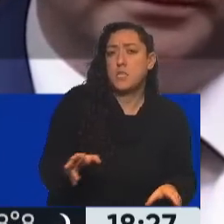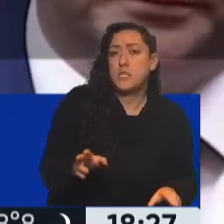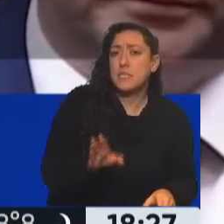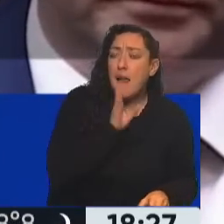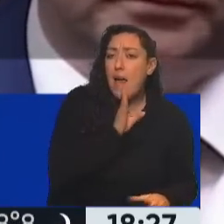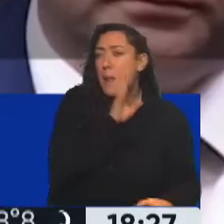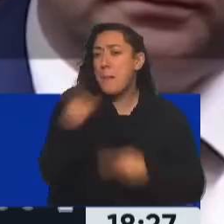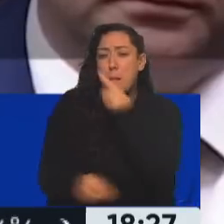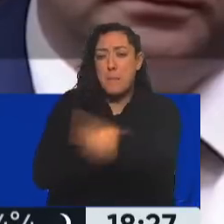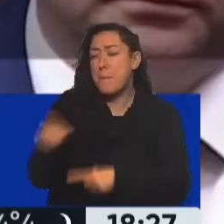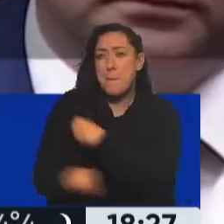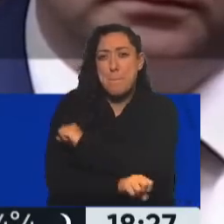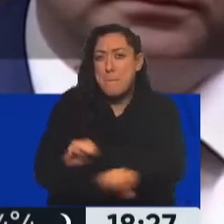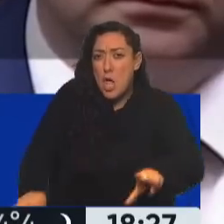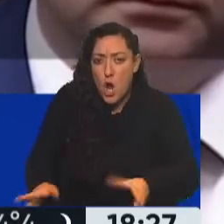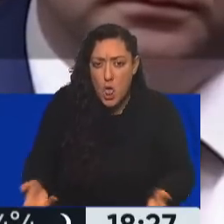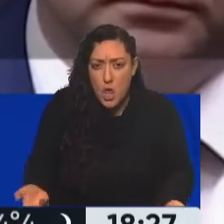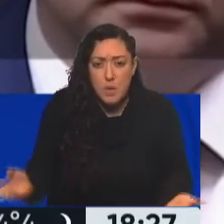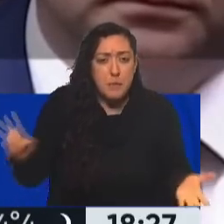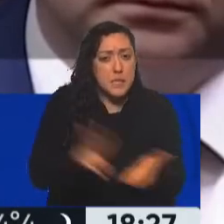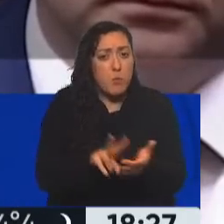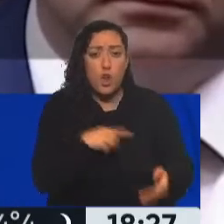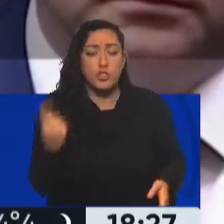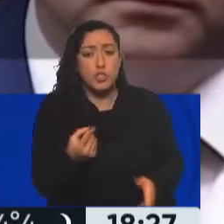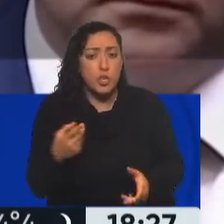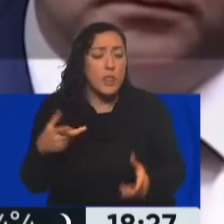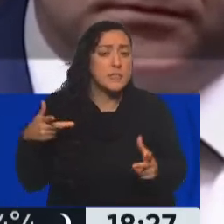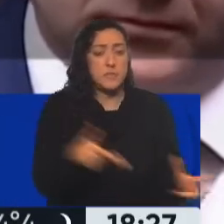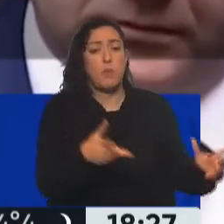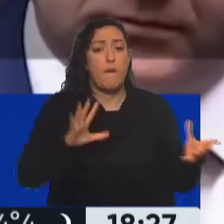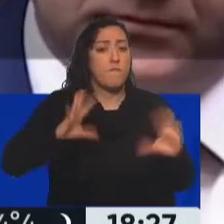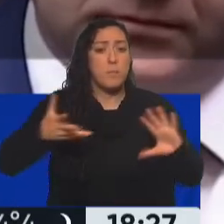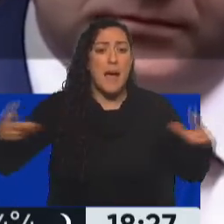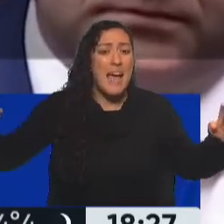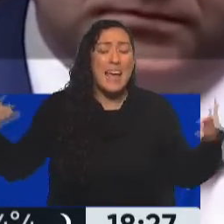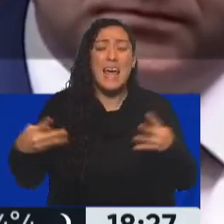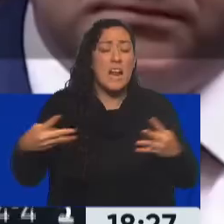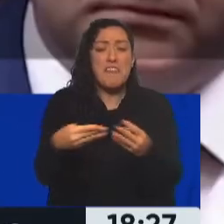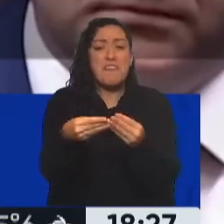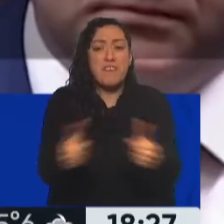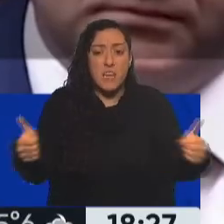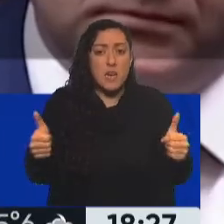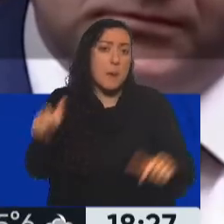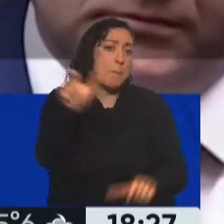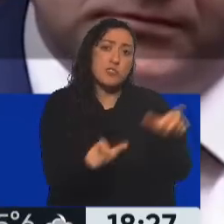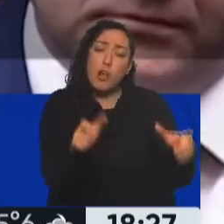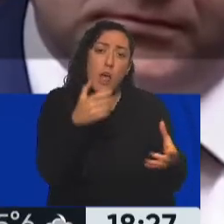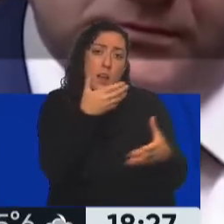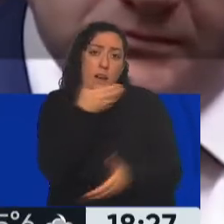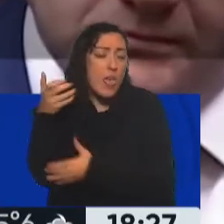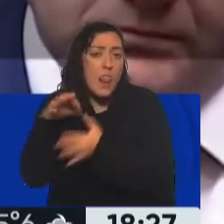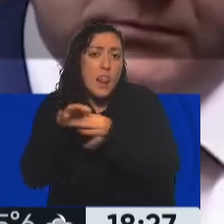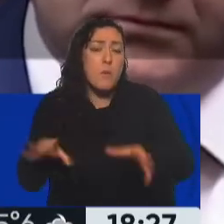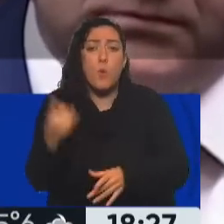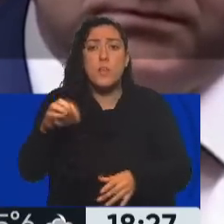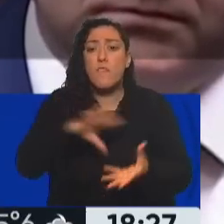Israel. We repeat our demand for a ceasefire as the only way to free the hostages. We repeat